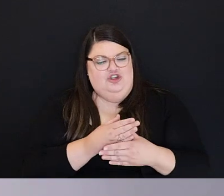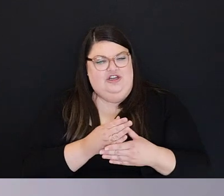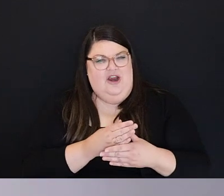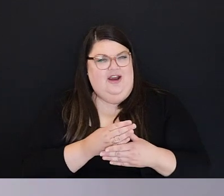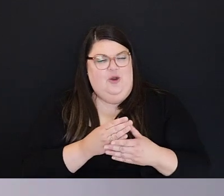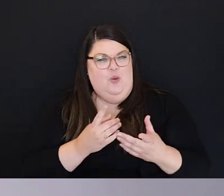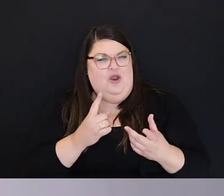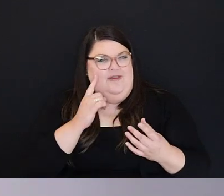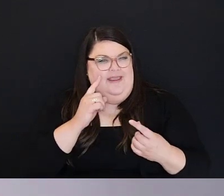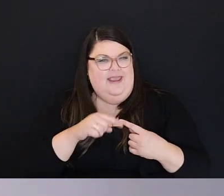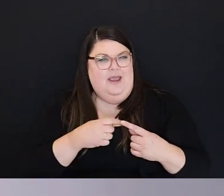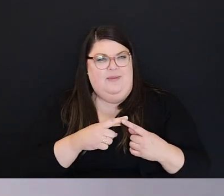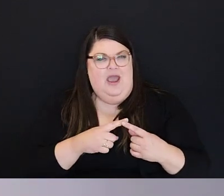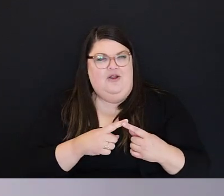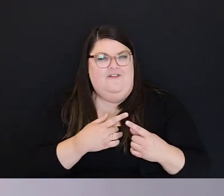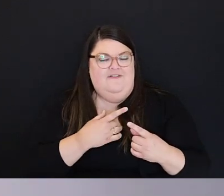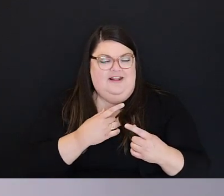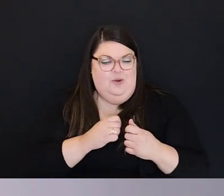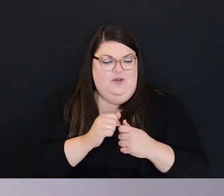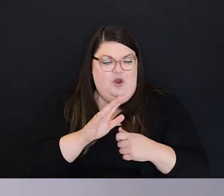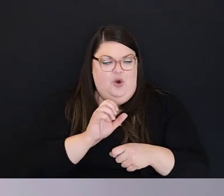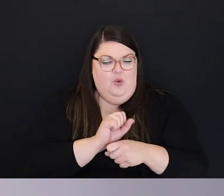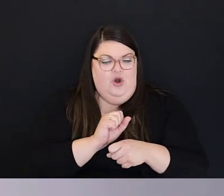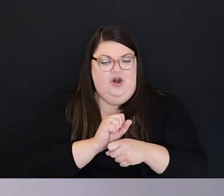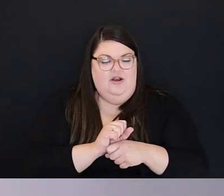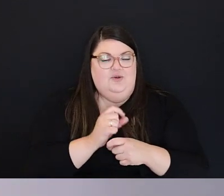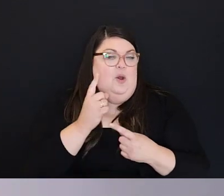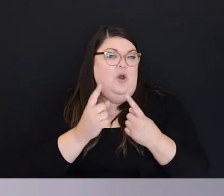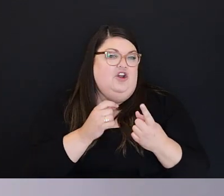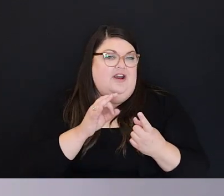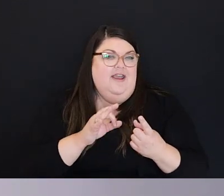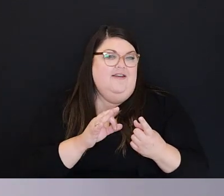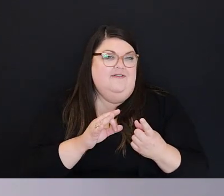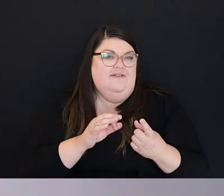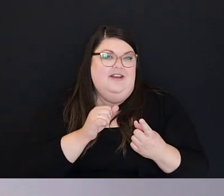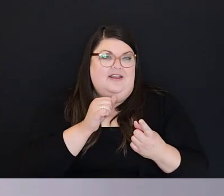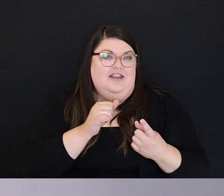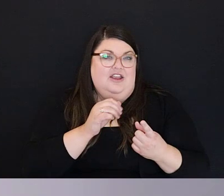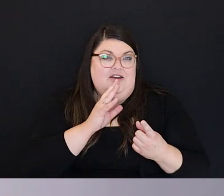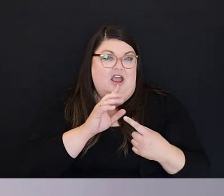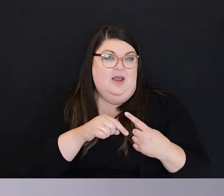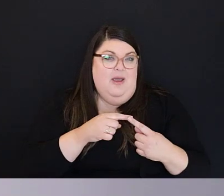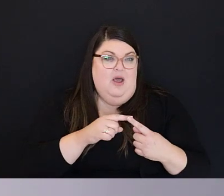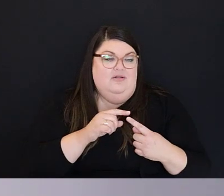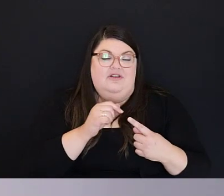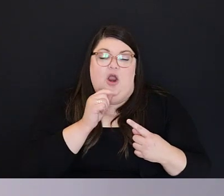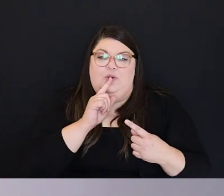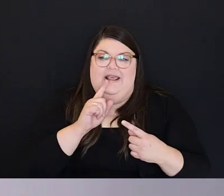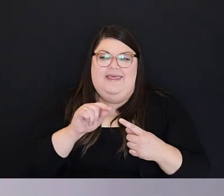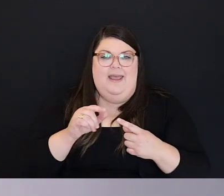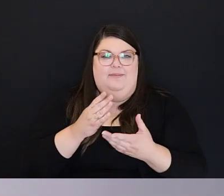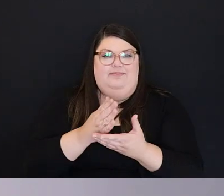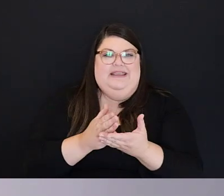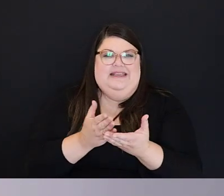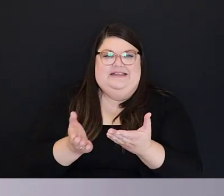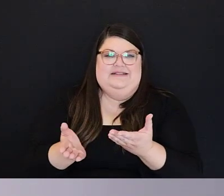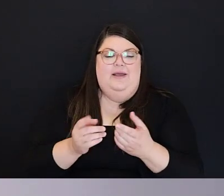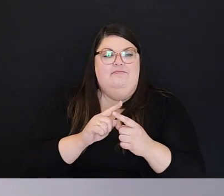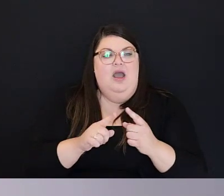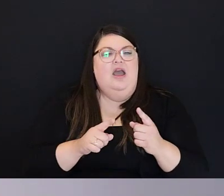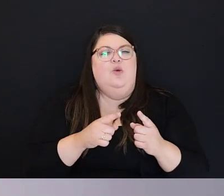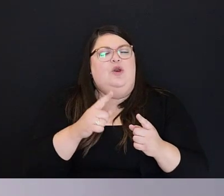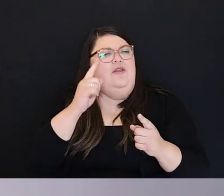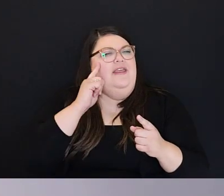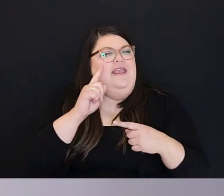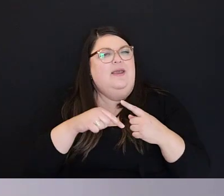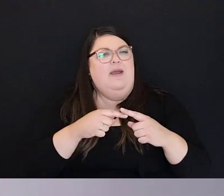feeling right now with your work. And so I'm wondering if we might not necessarily speak so much directly to that piece, but just what are you thinking about when you make